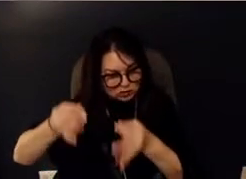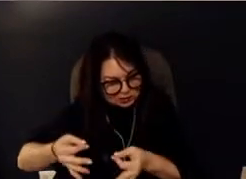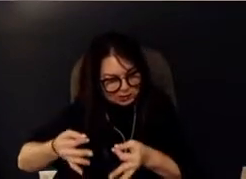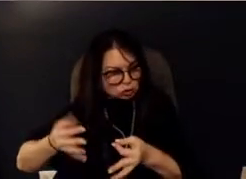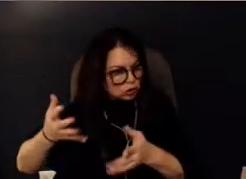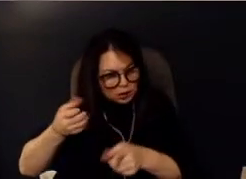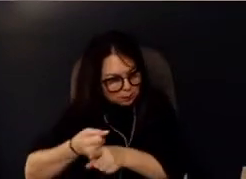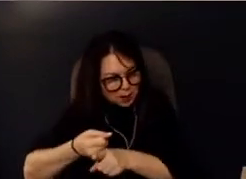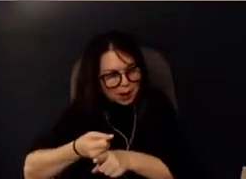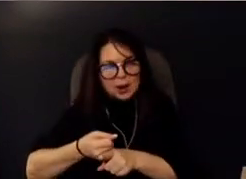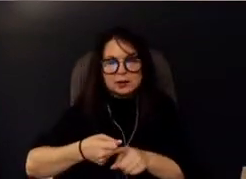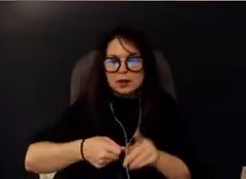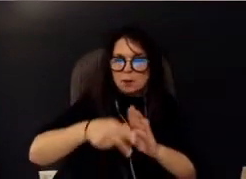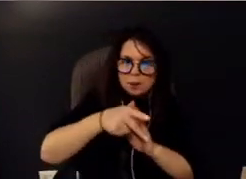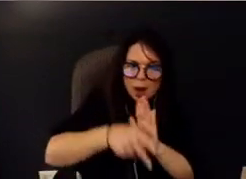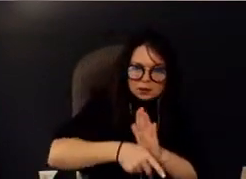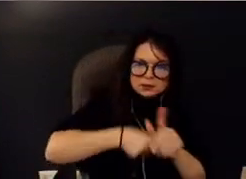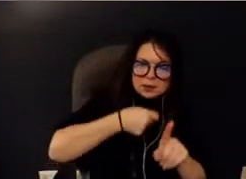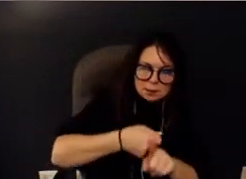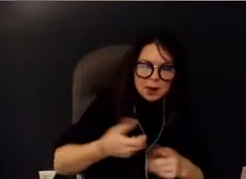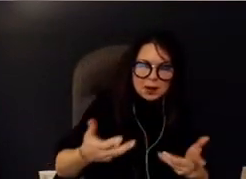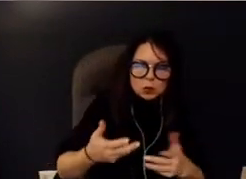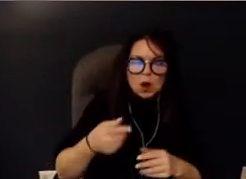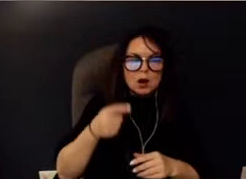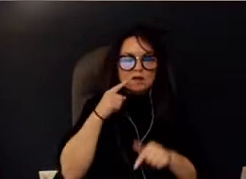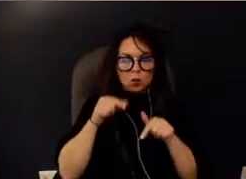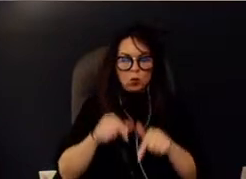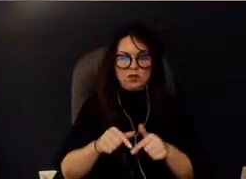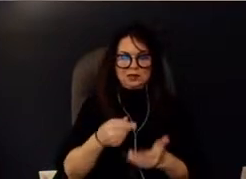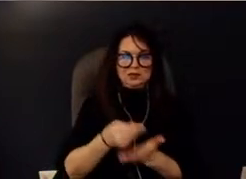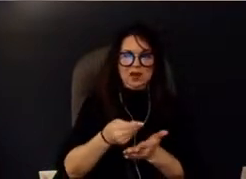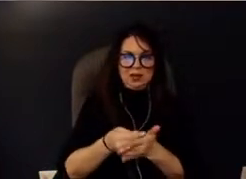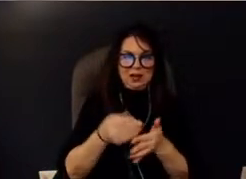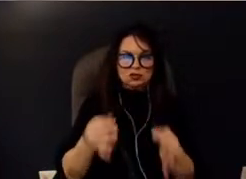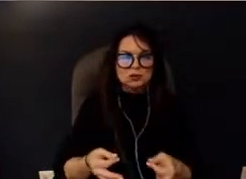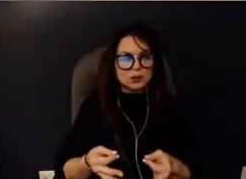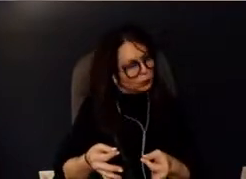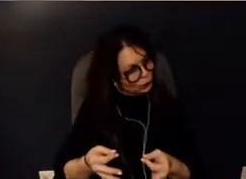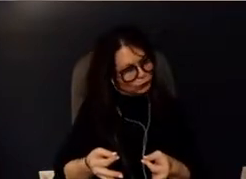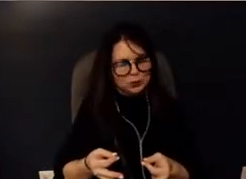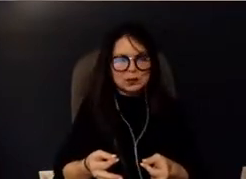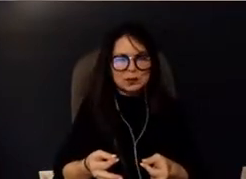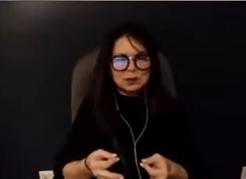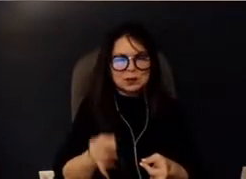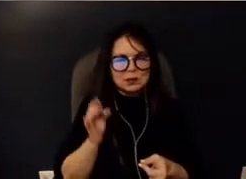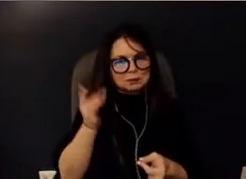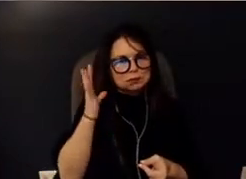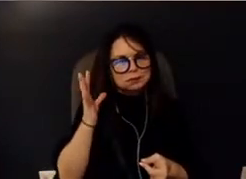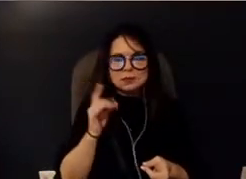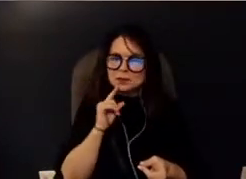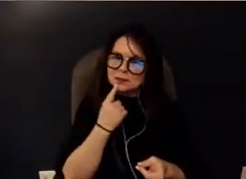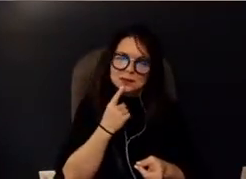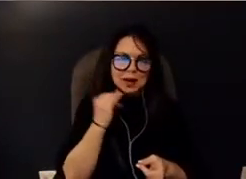this financial decision could be quite severe, because the mayor asked departments to get